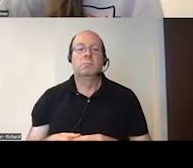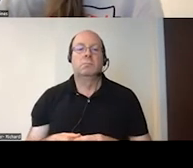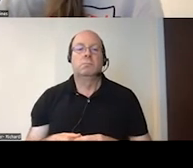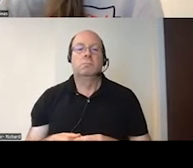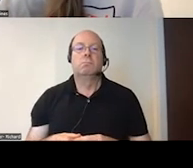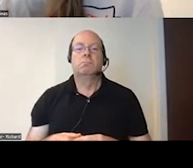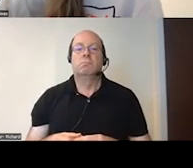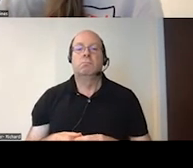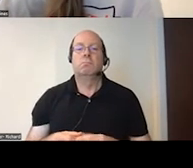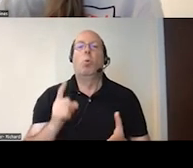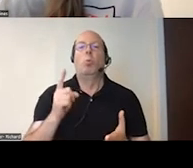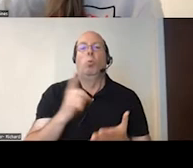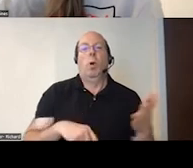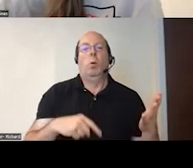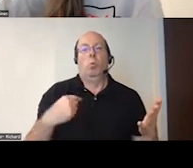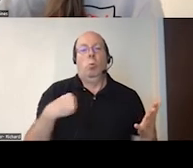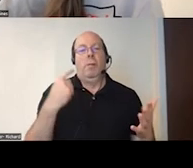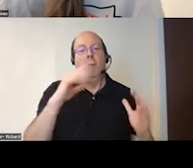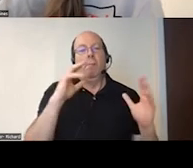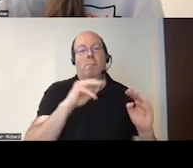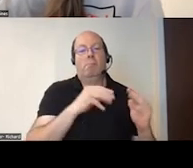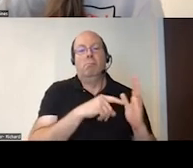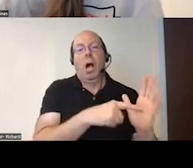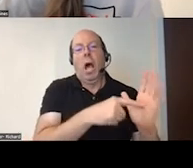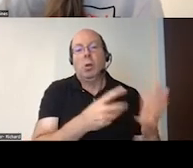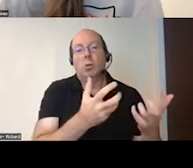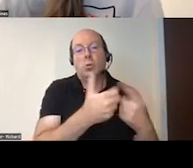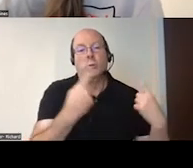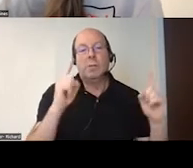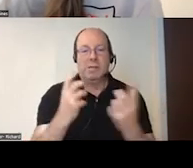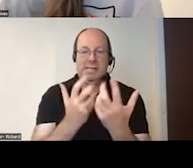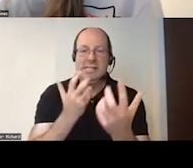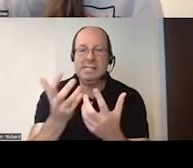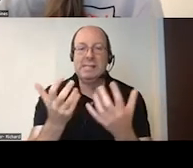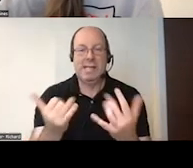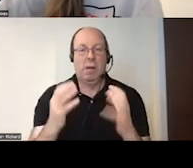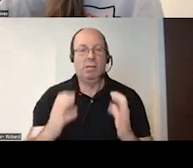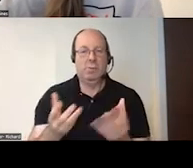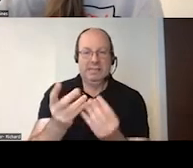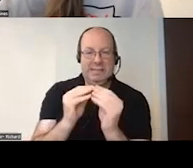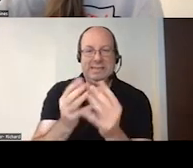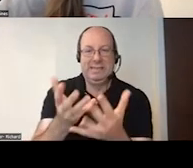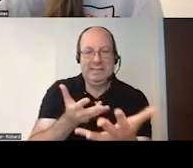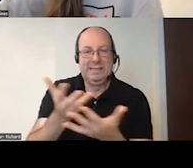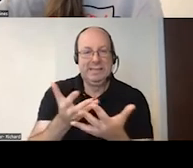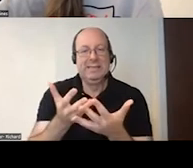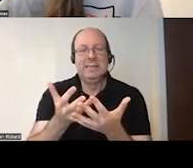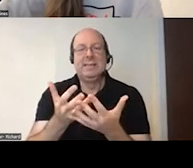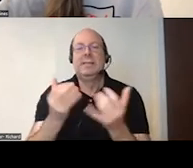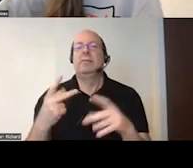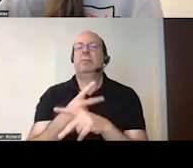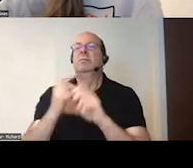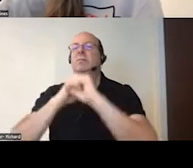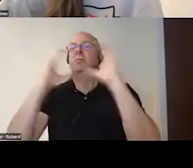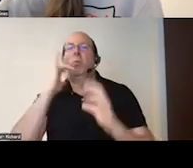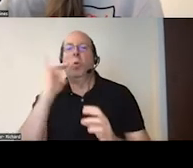model. So we're like in the process of figuring out kind of what that's going to look like right now, and how to move